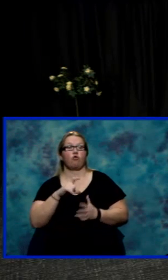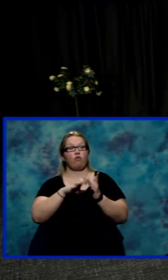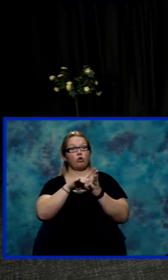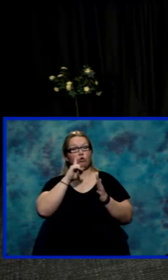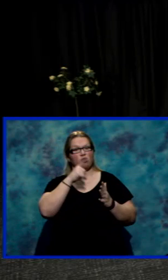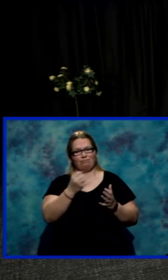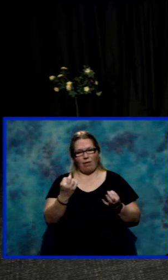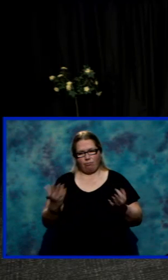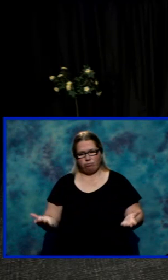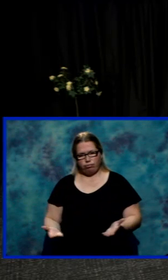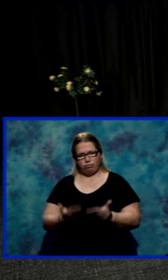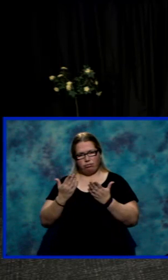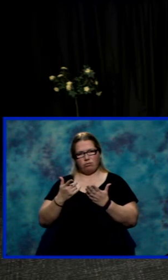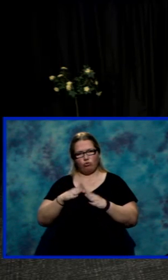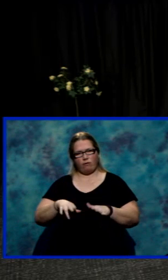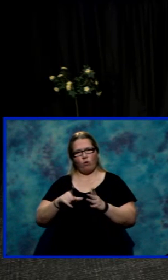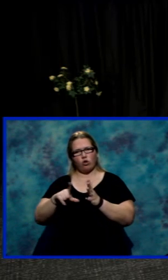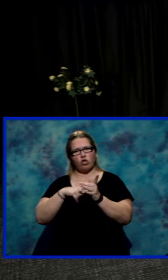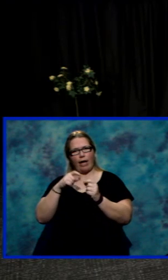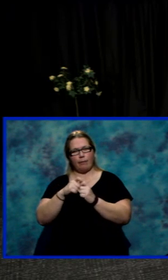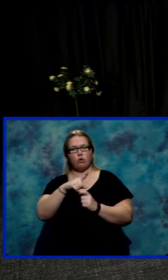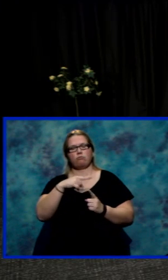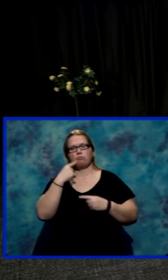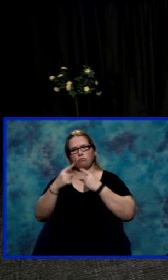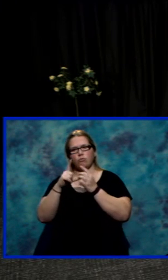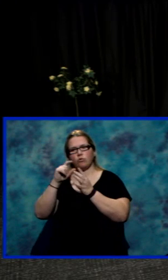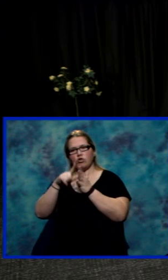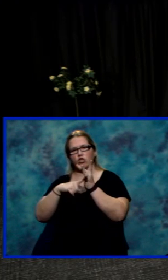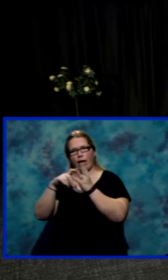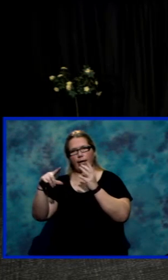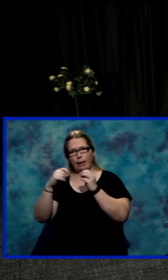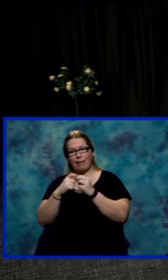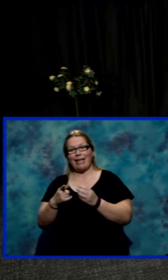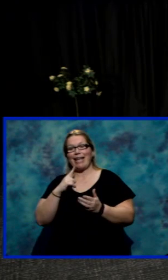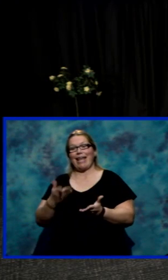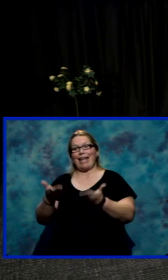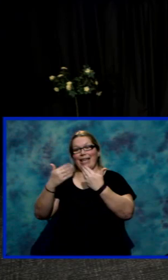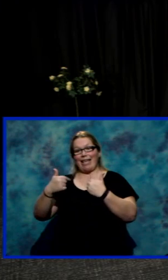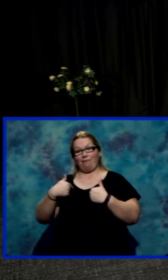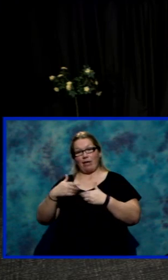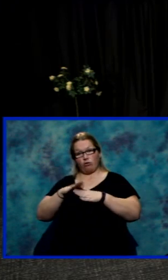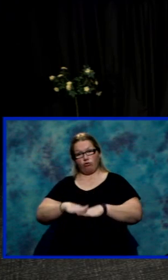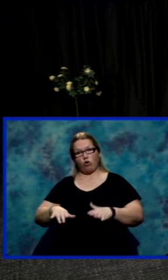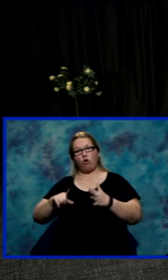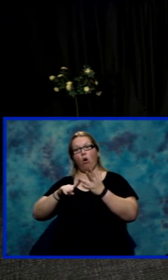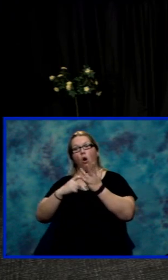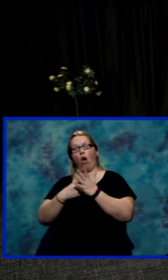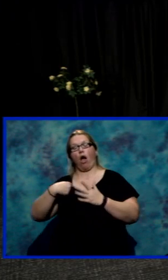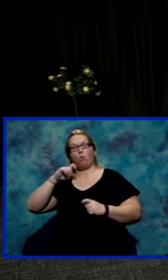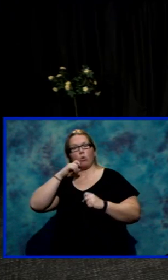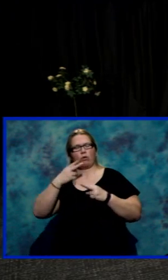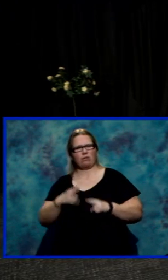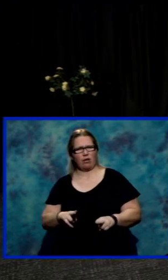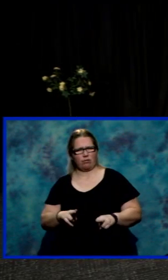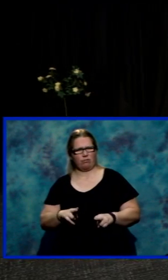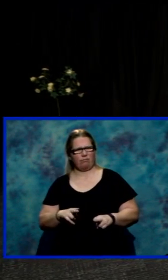she became jealous of her sister. And so she said to Jacob, give me children or I will die. Now I found that